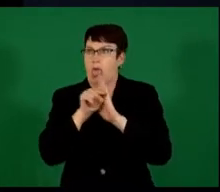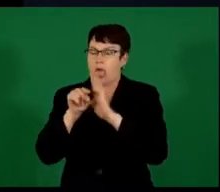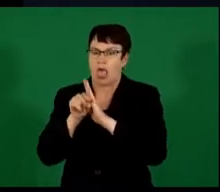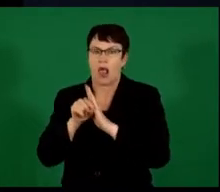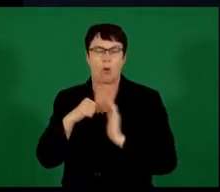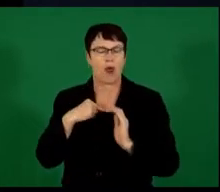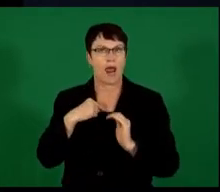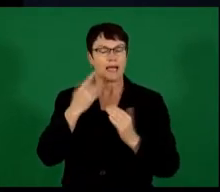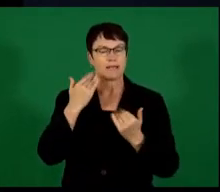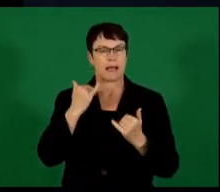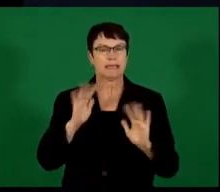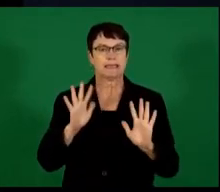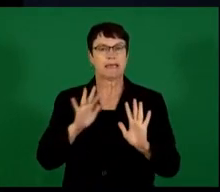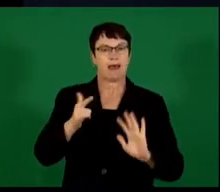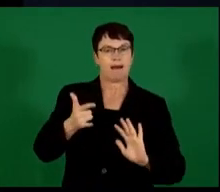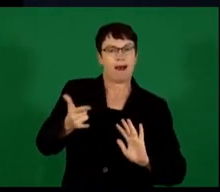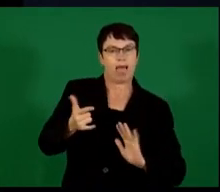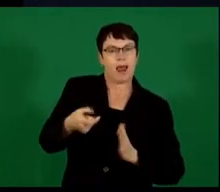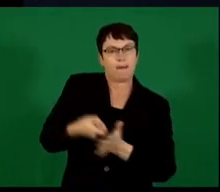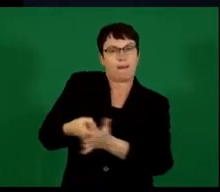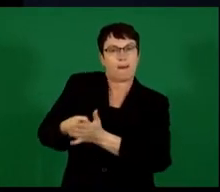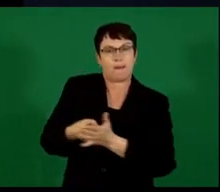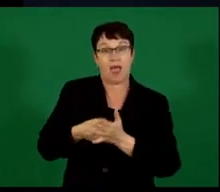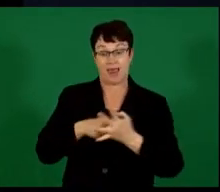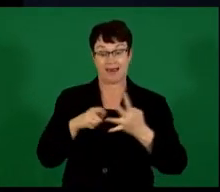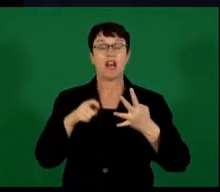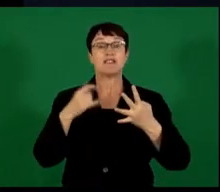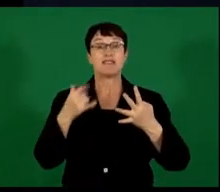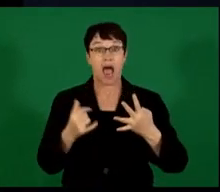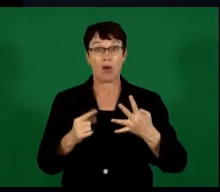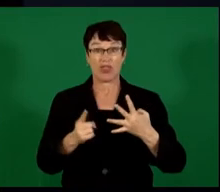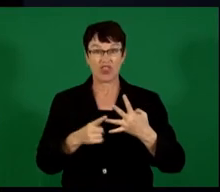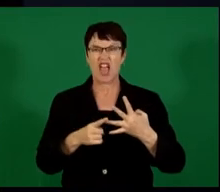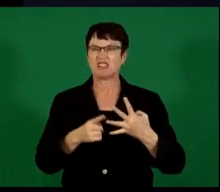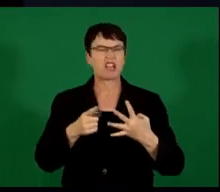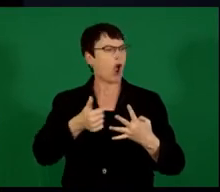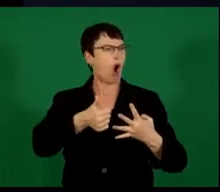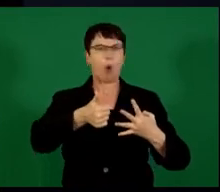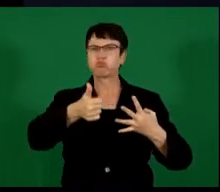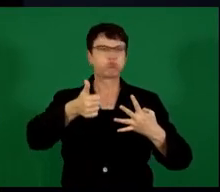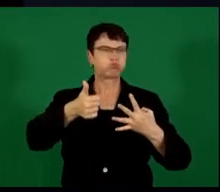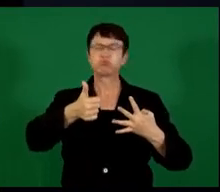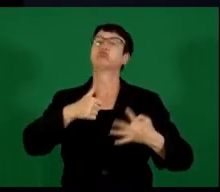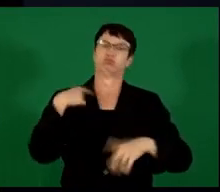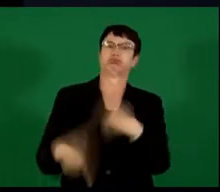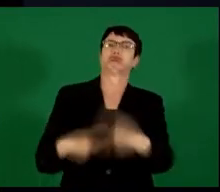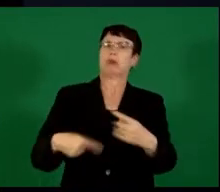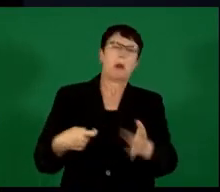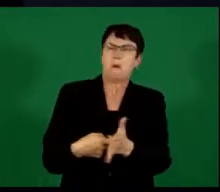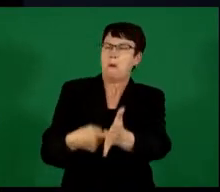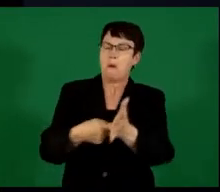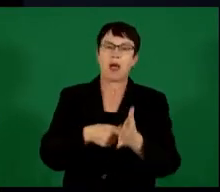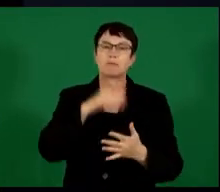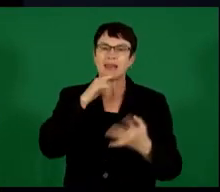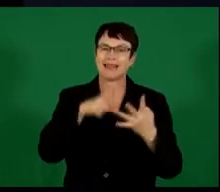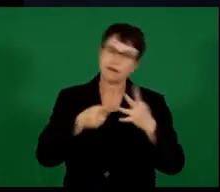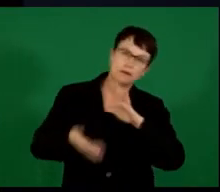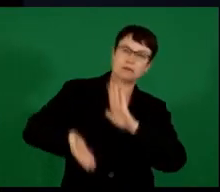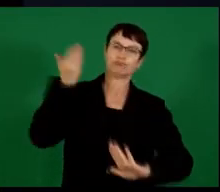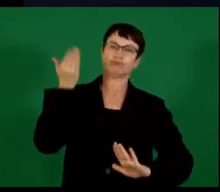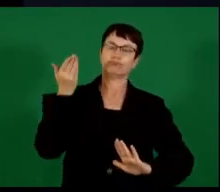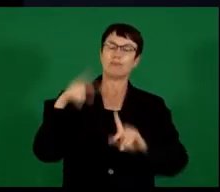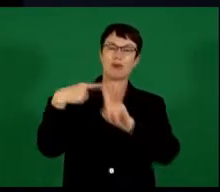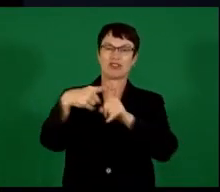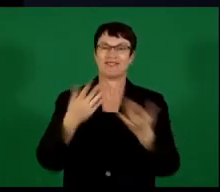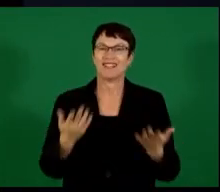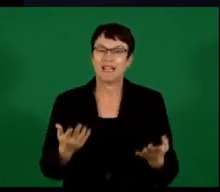might have affected both sectoral outputs and expenditure decisions. And so we saw that very big increase. There's really no